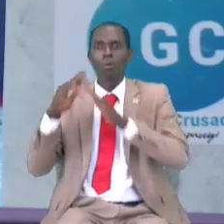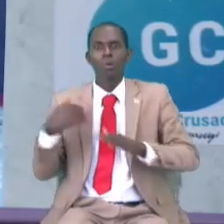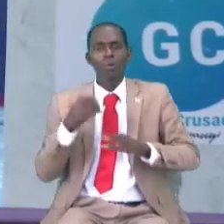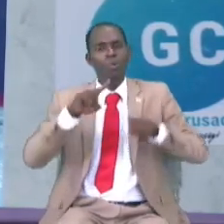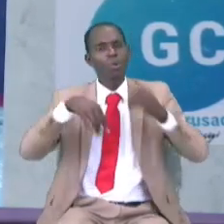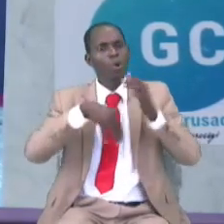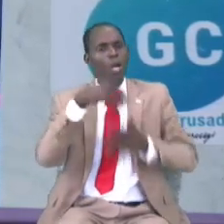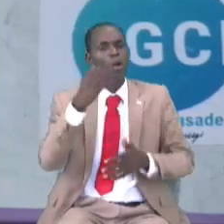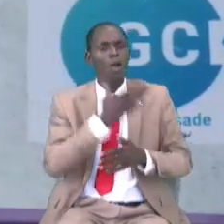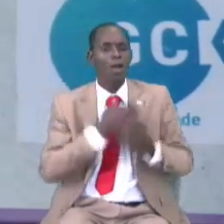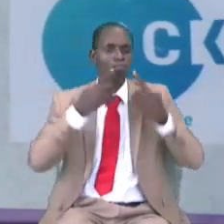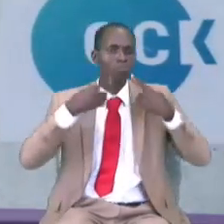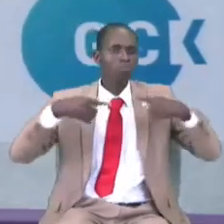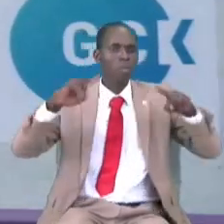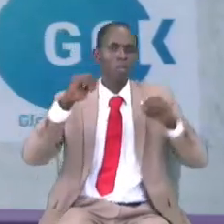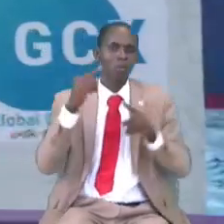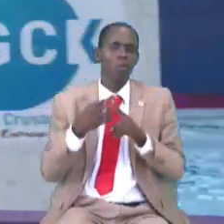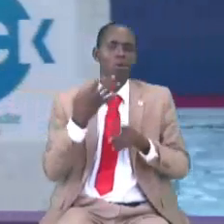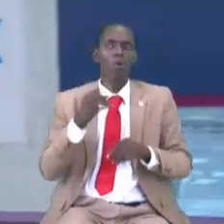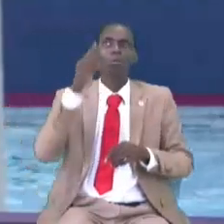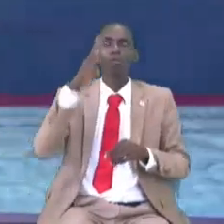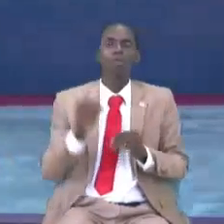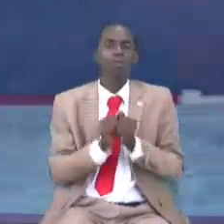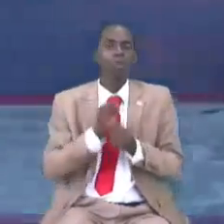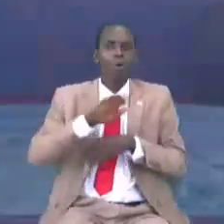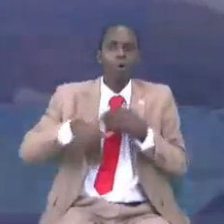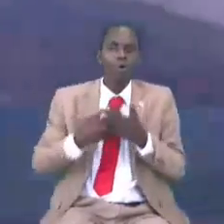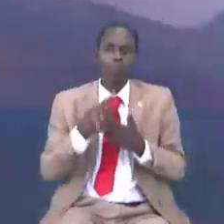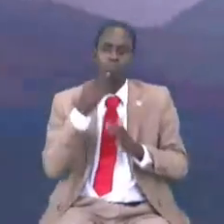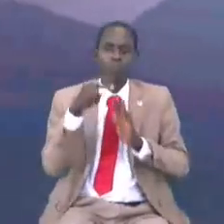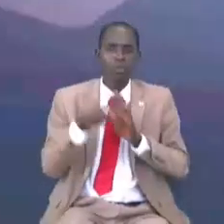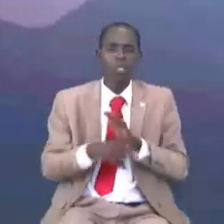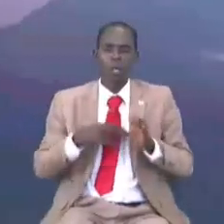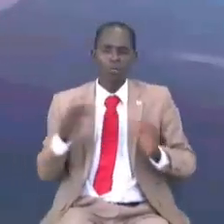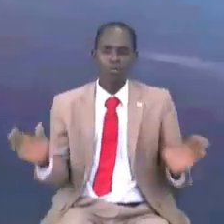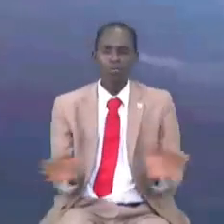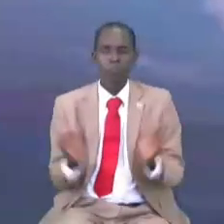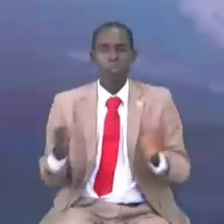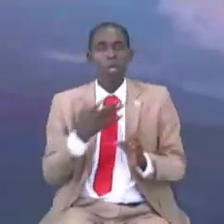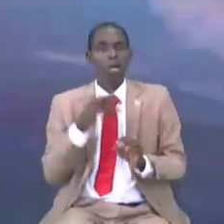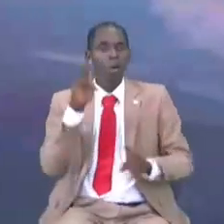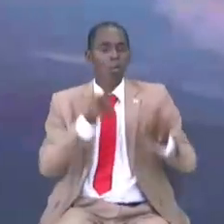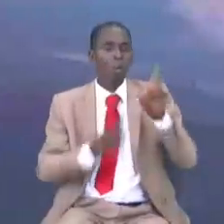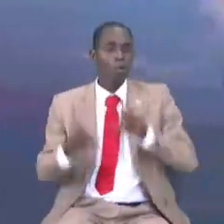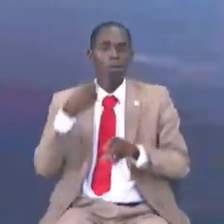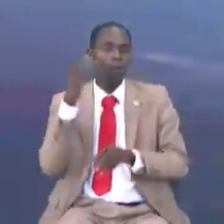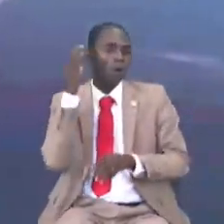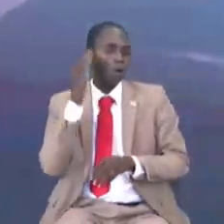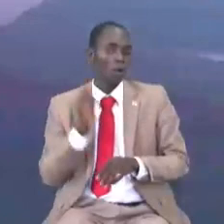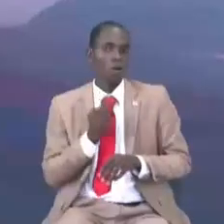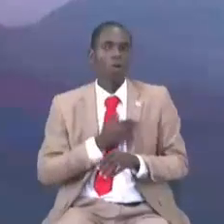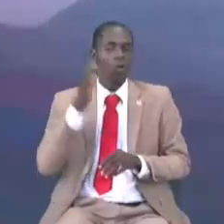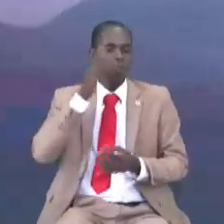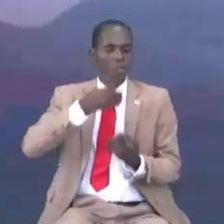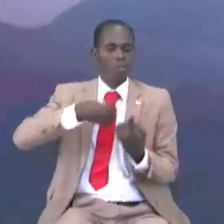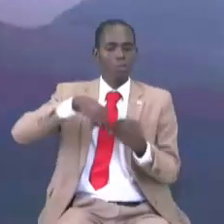persuasively, and the people who listen to us, they'll turn to the Lord, and great will be our peace, their peace, and